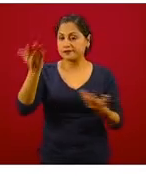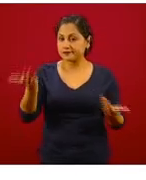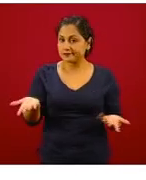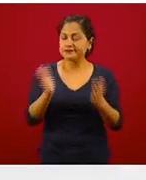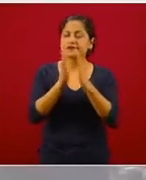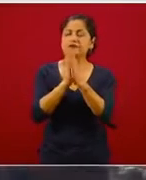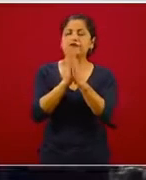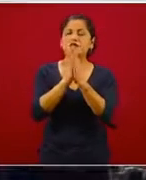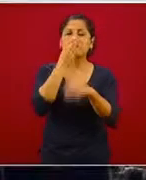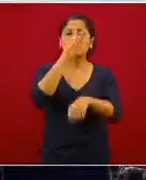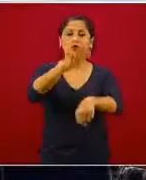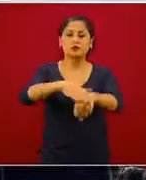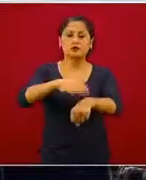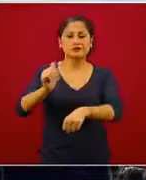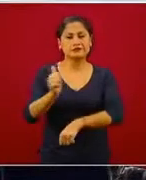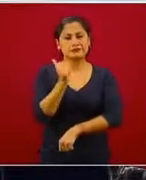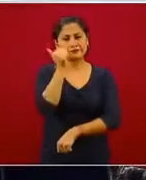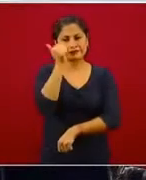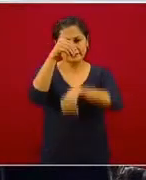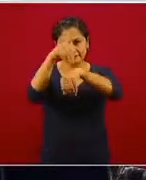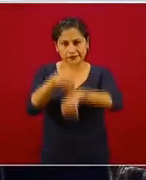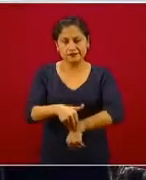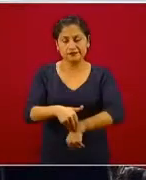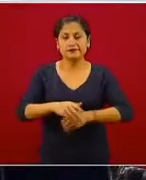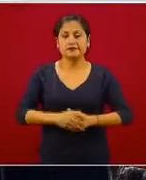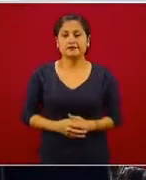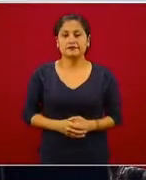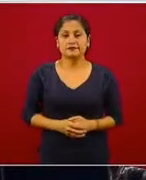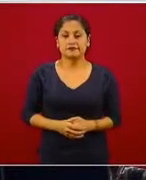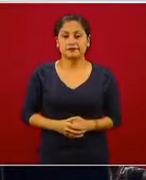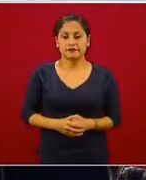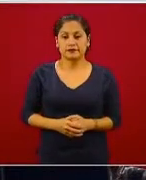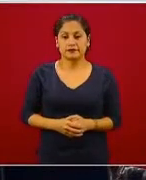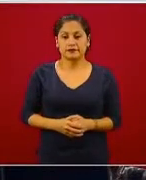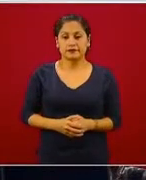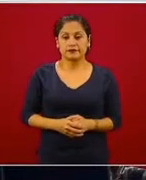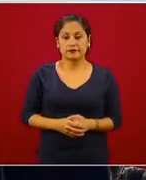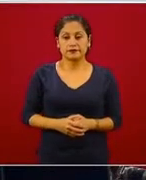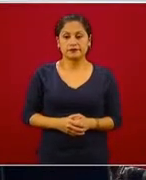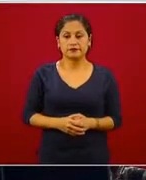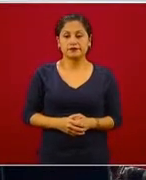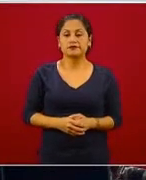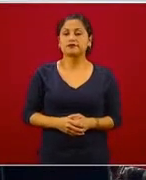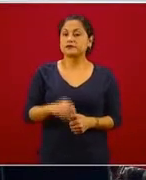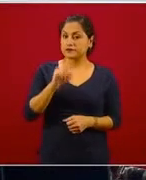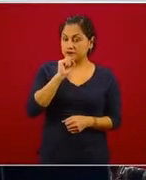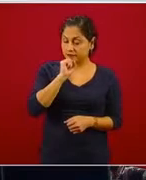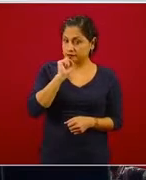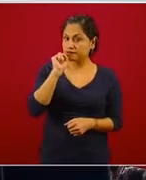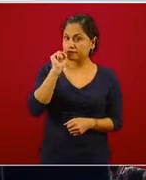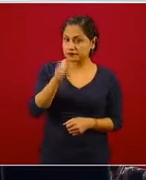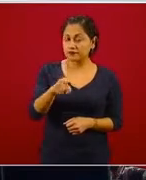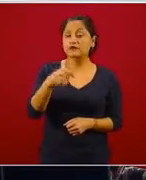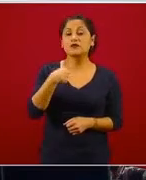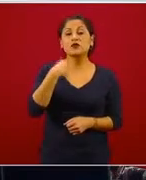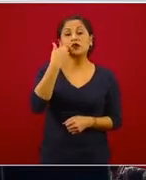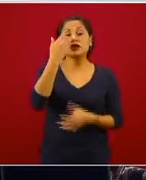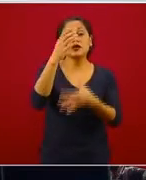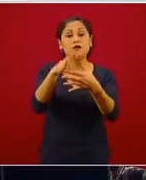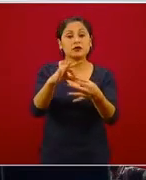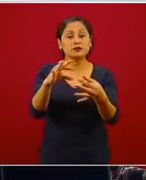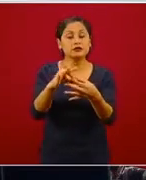the highest levels of transmission for SARS-CoV-2. I would like to close this up,